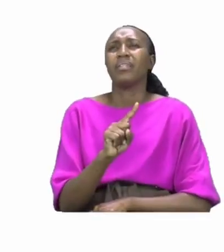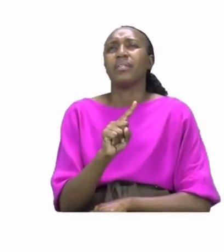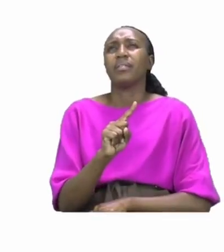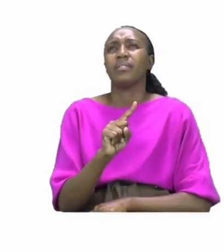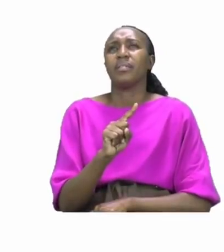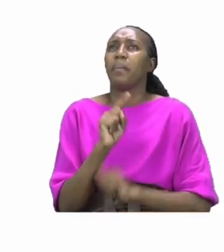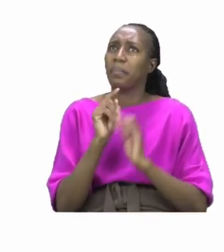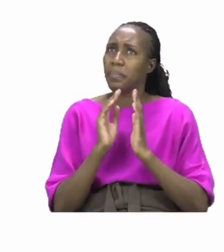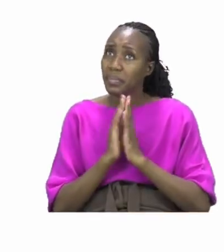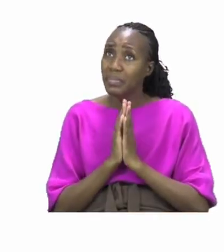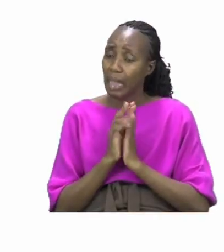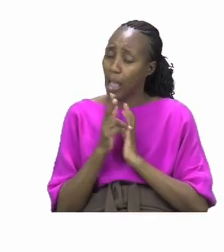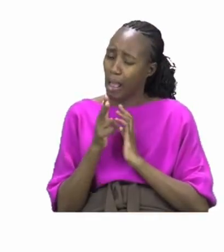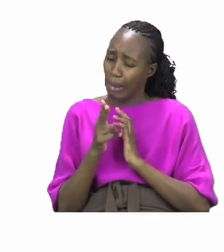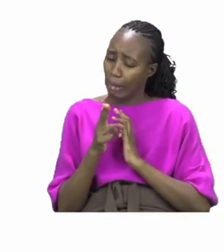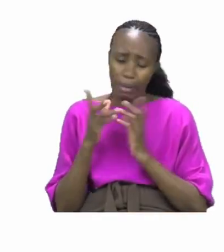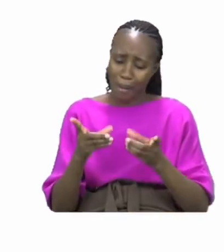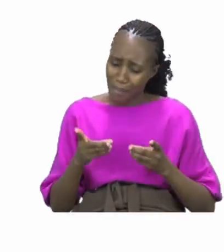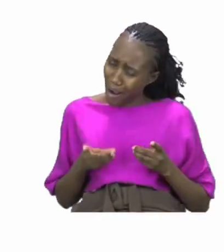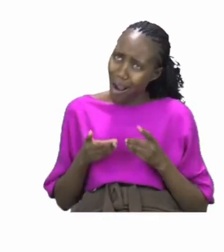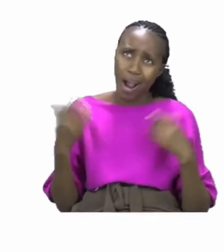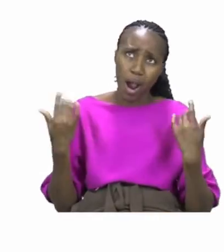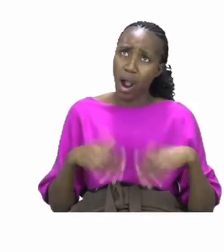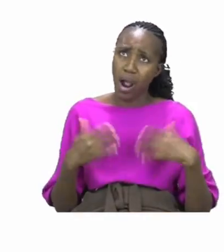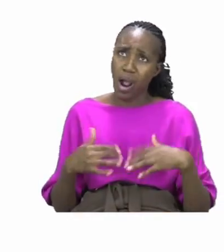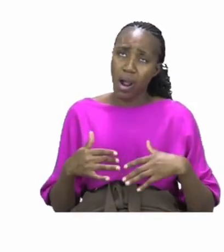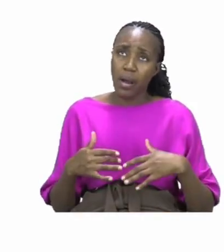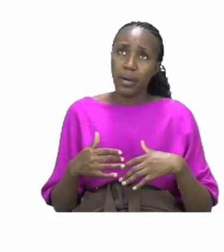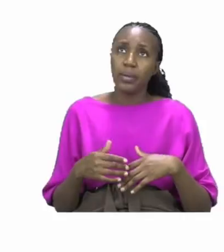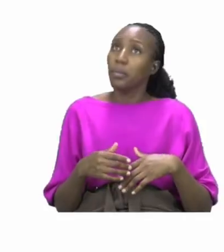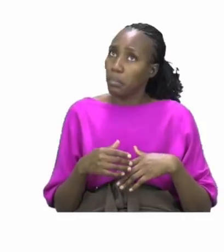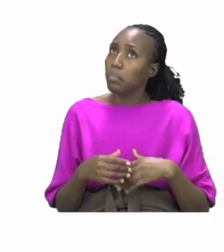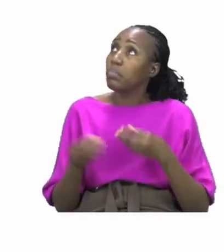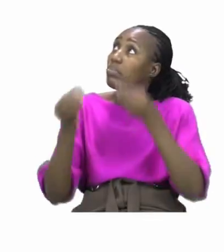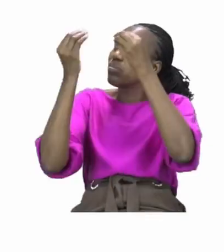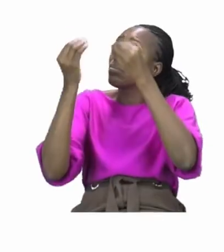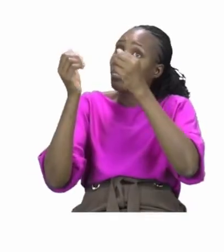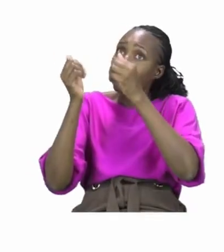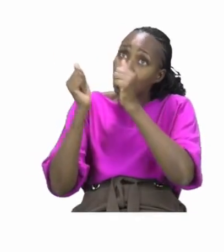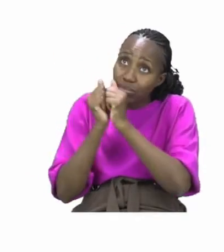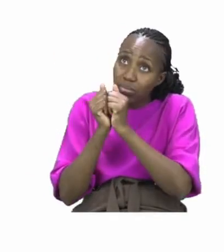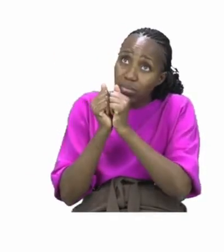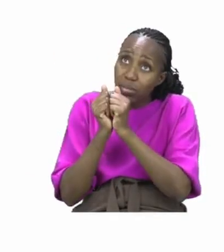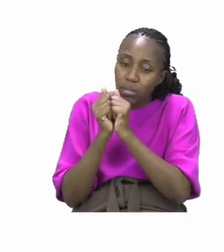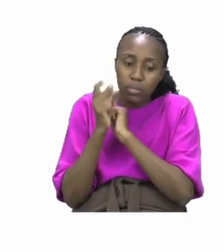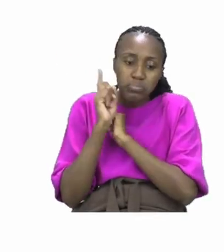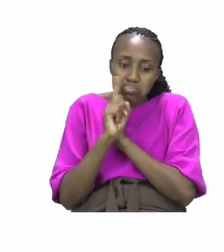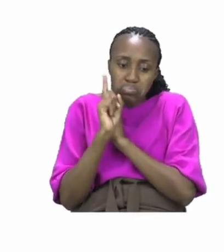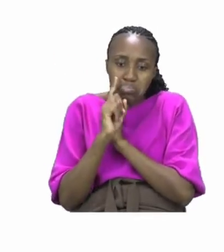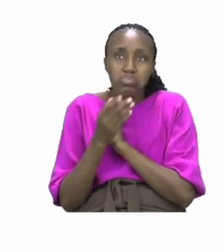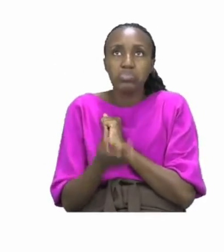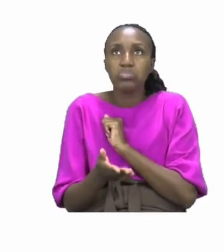remember, when you're using a pair of scissors, make sure you have an adult near you so that you'll be able to use